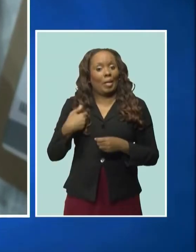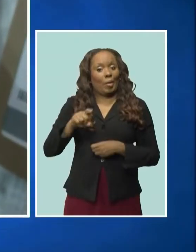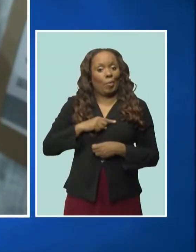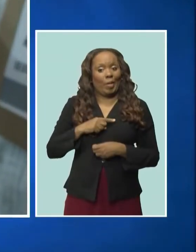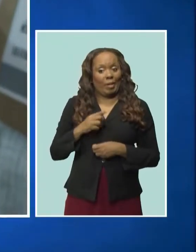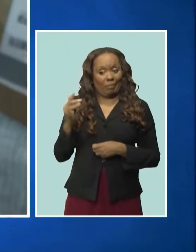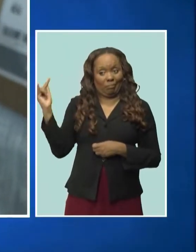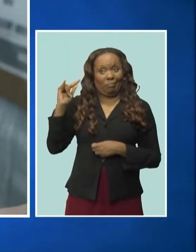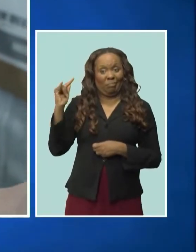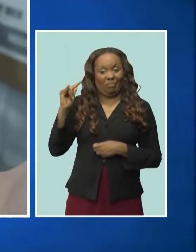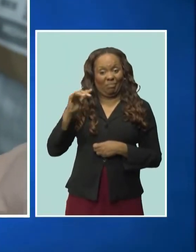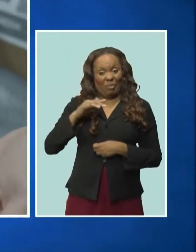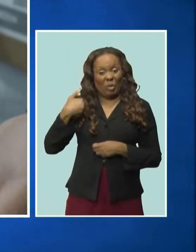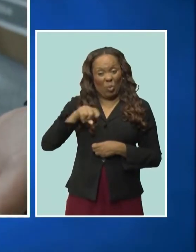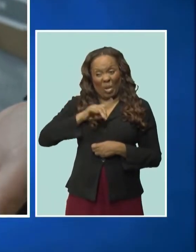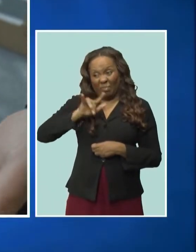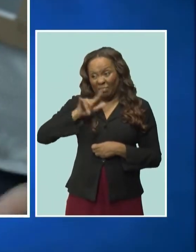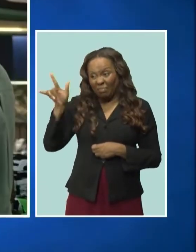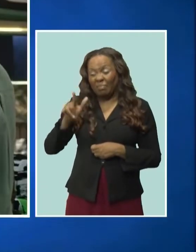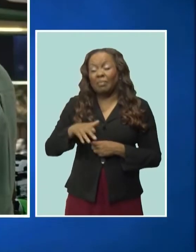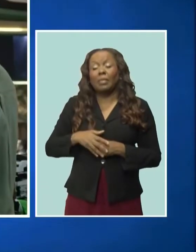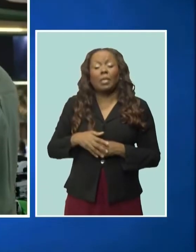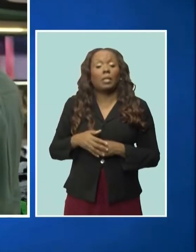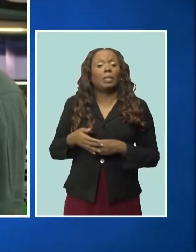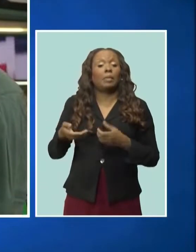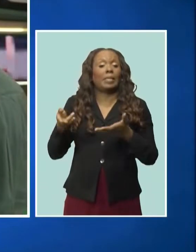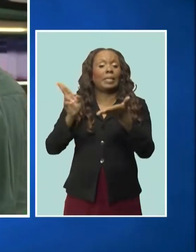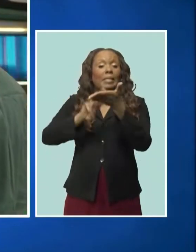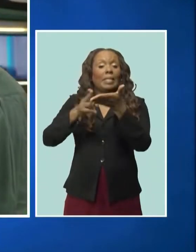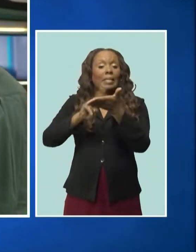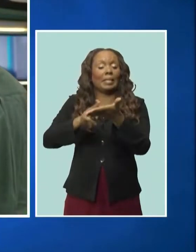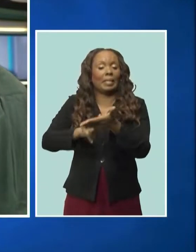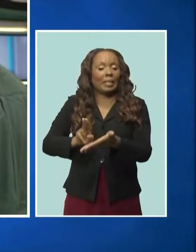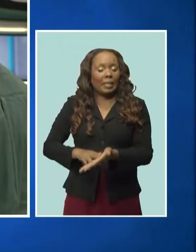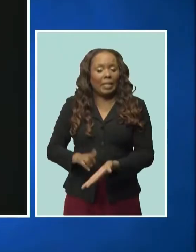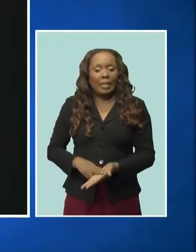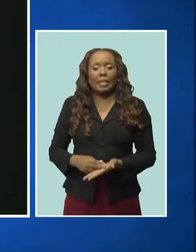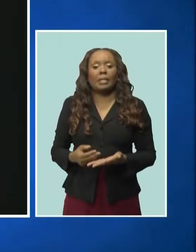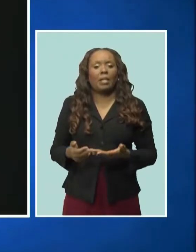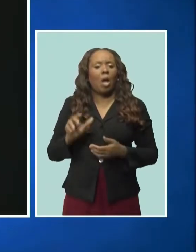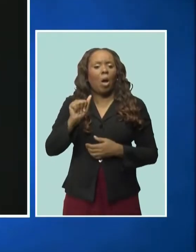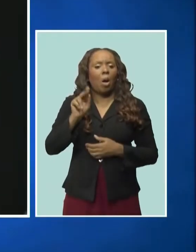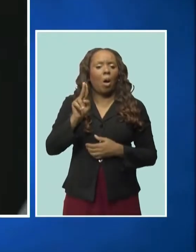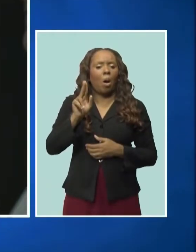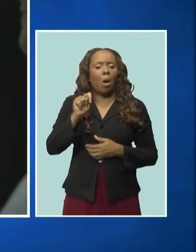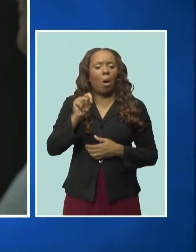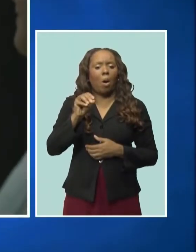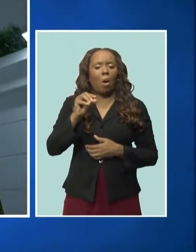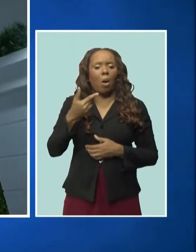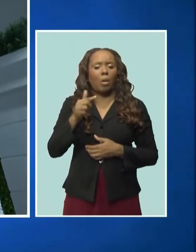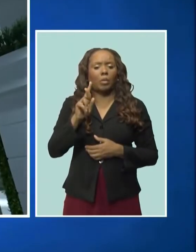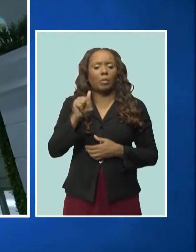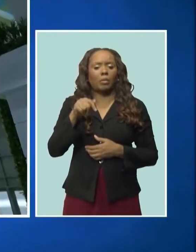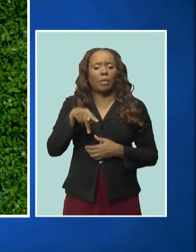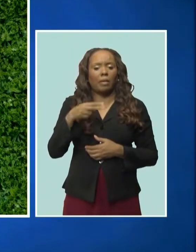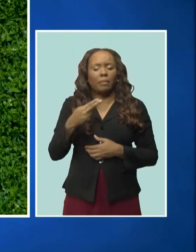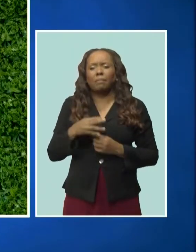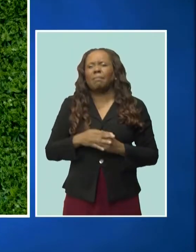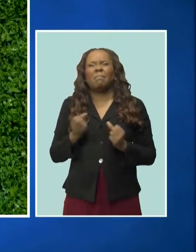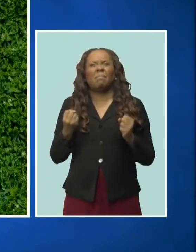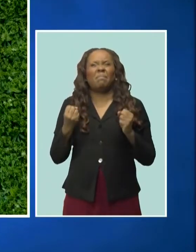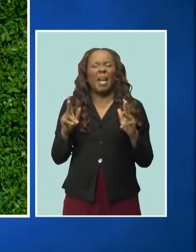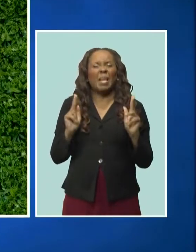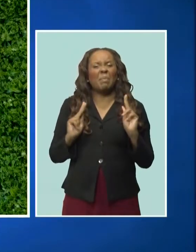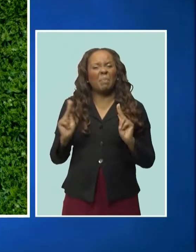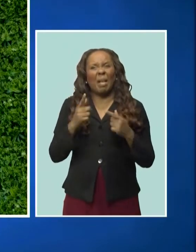itself, to meet people, sign autographs, engage. It's just been brilliant. So many people are so interested in Barbados. With all